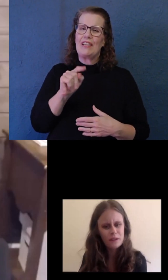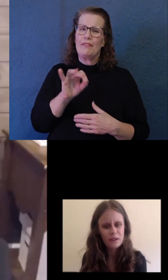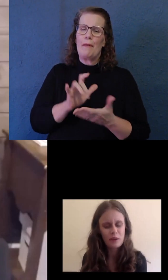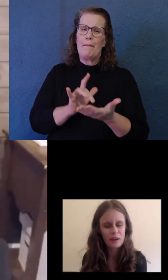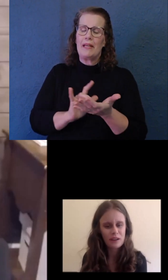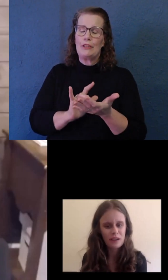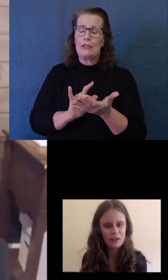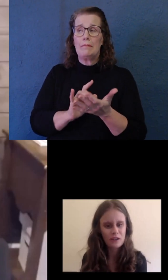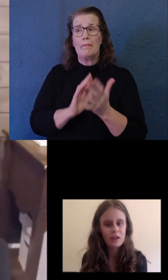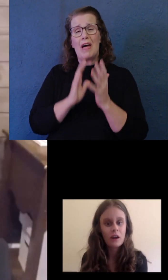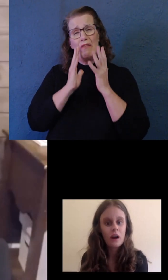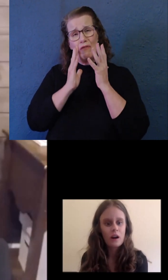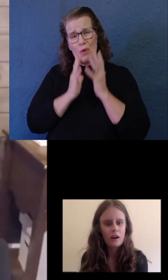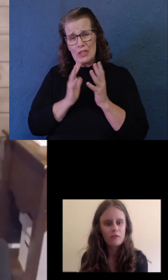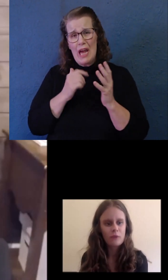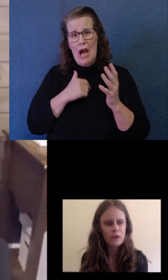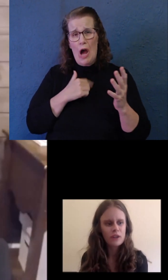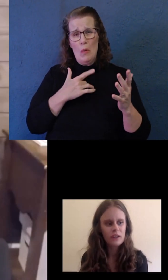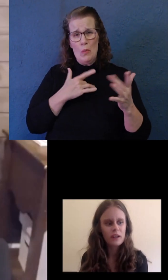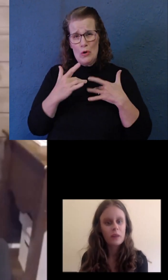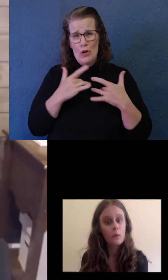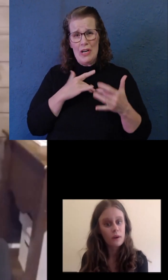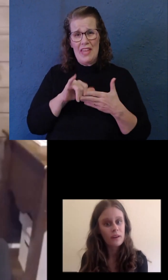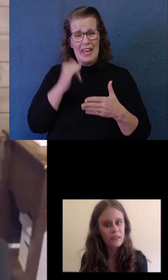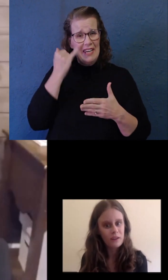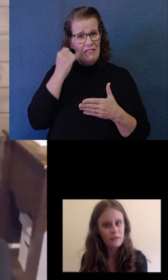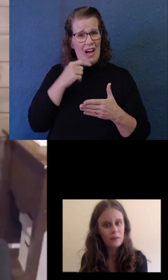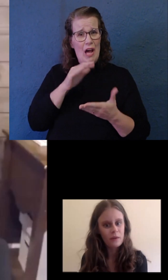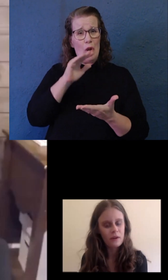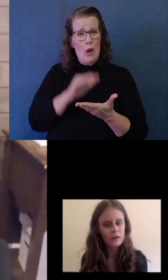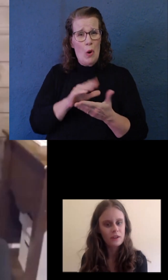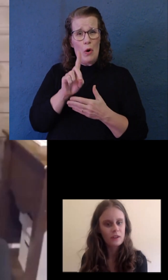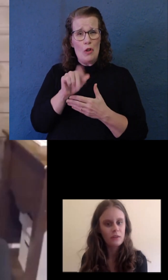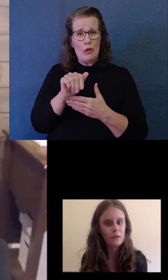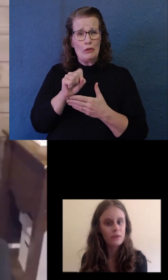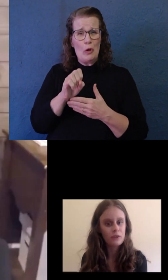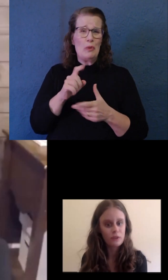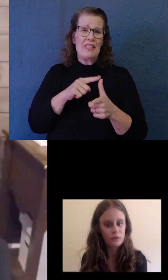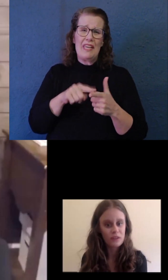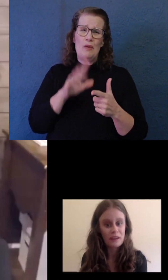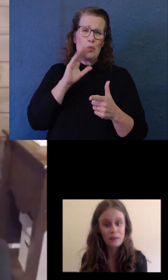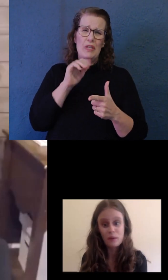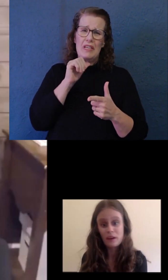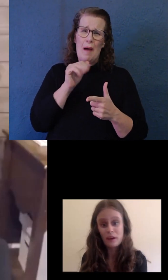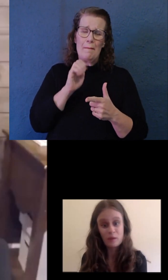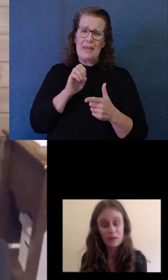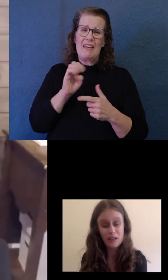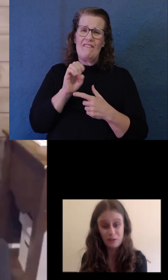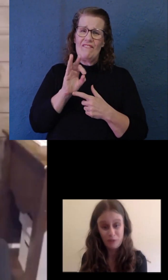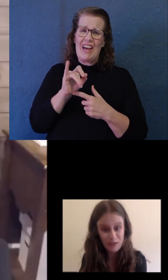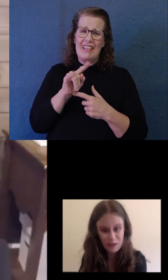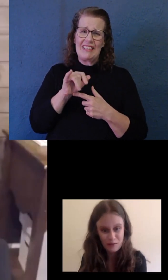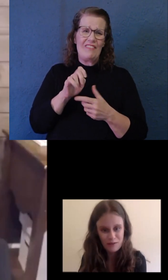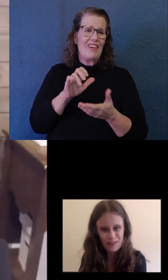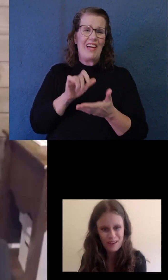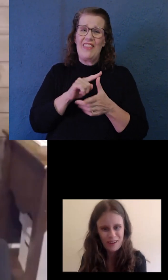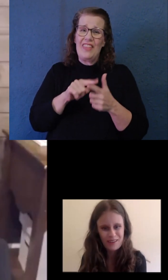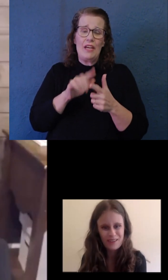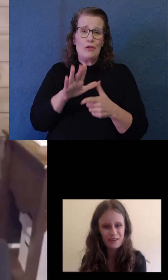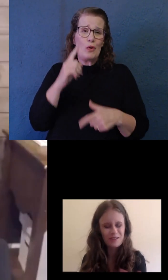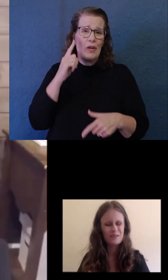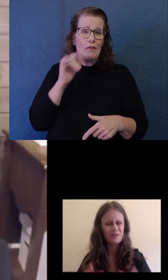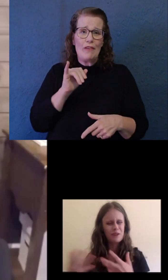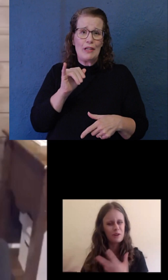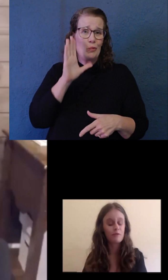side effect of the medication. Unfortunately, I worry that if I were to lower the dose, that it would not be effective, and